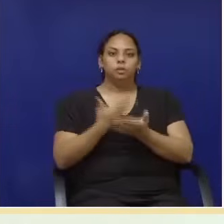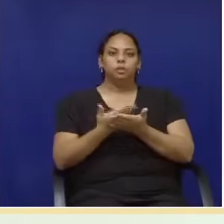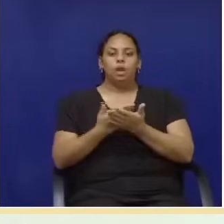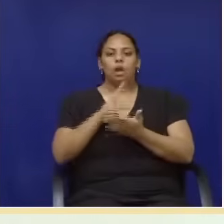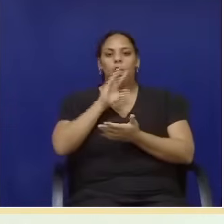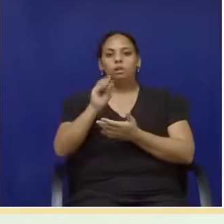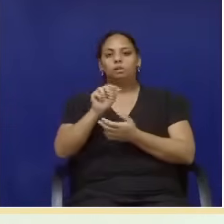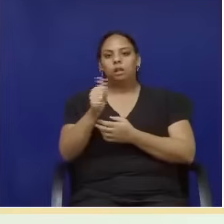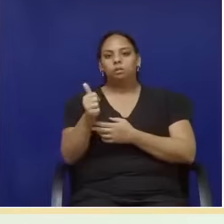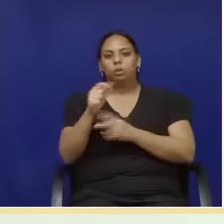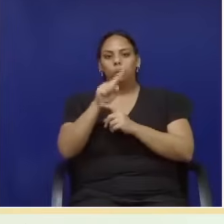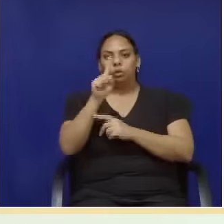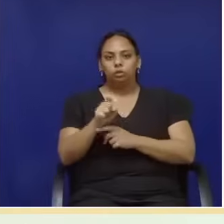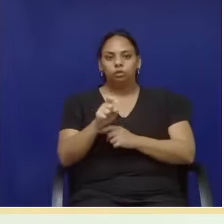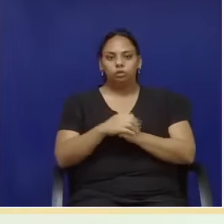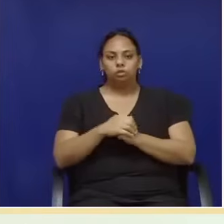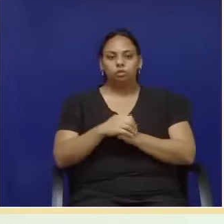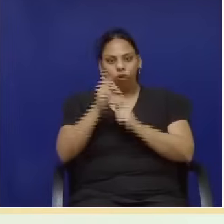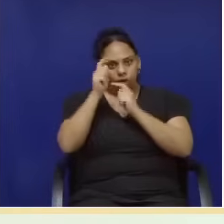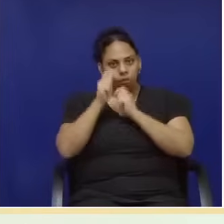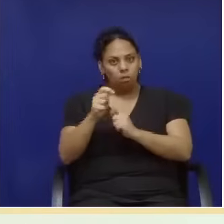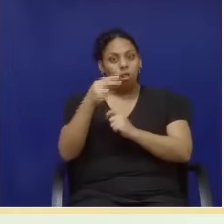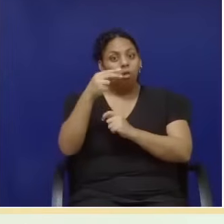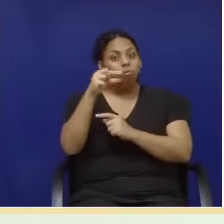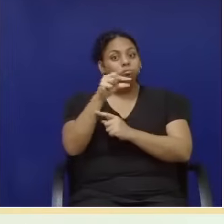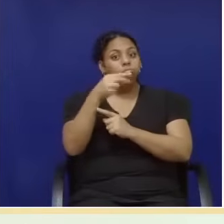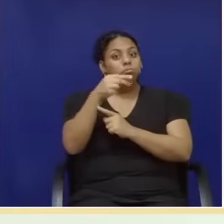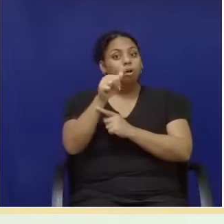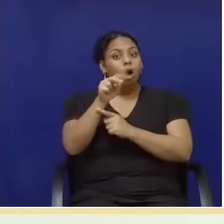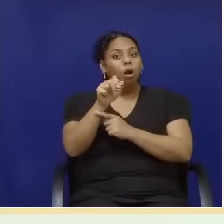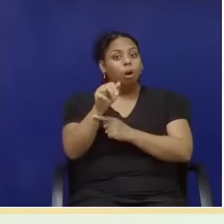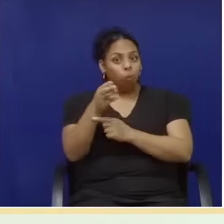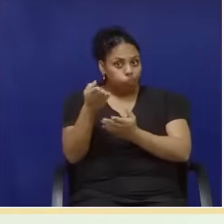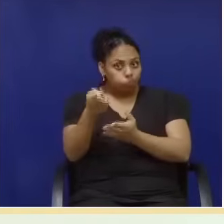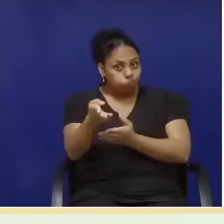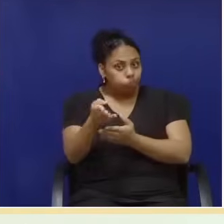Is the Honorable Ghana with us?